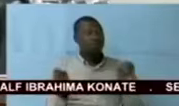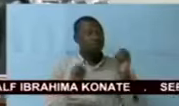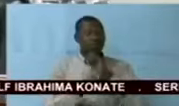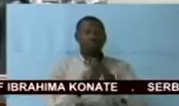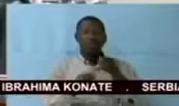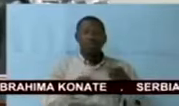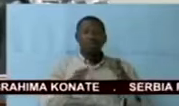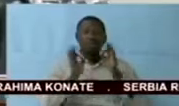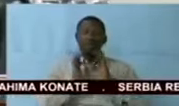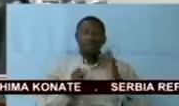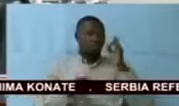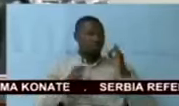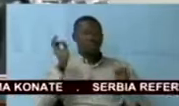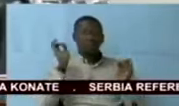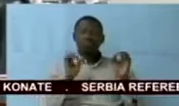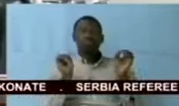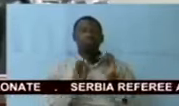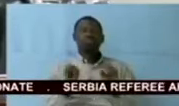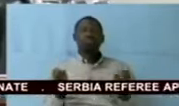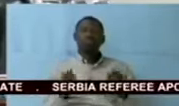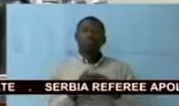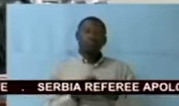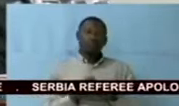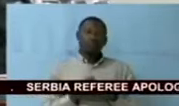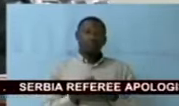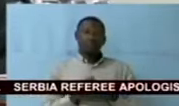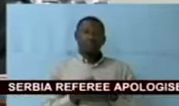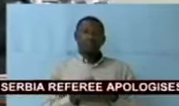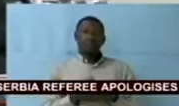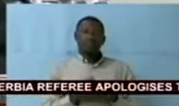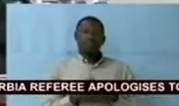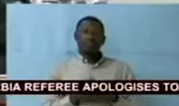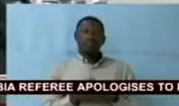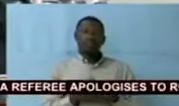prosecuted. So the accident just went.